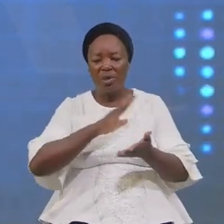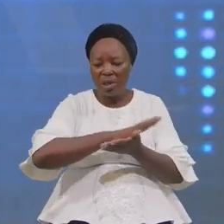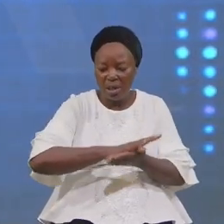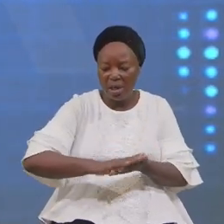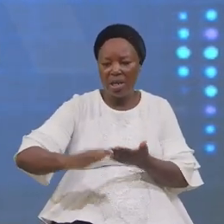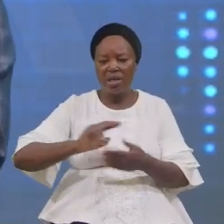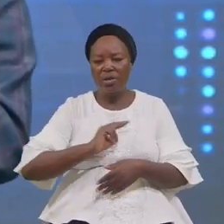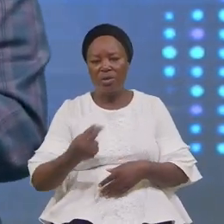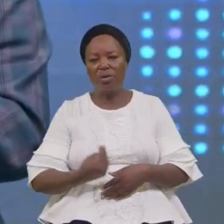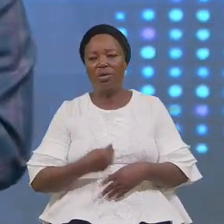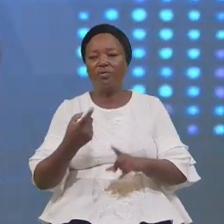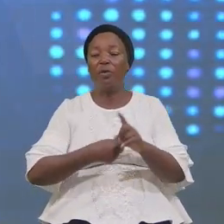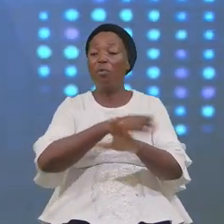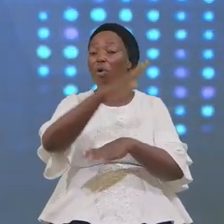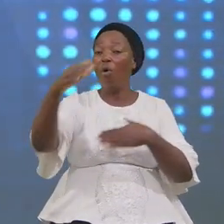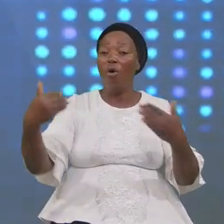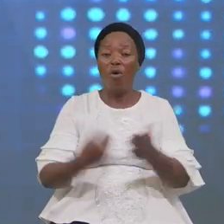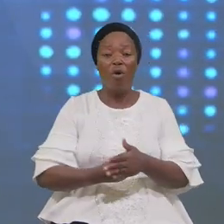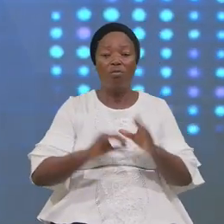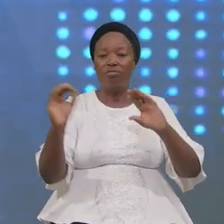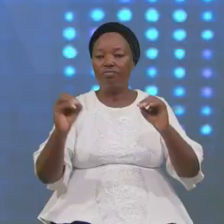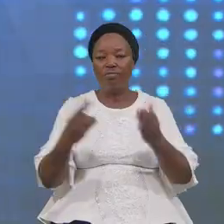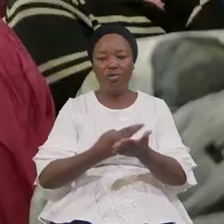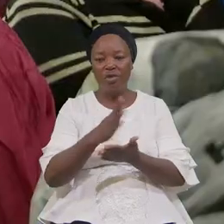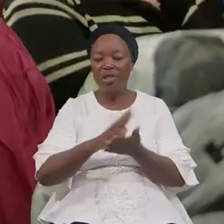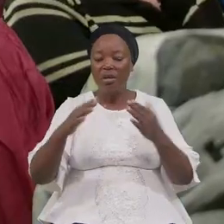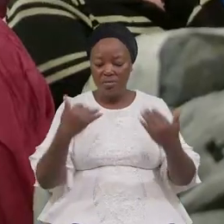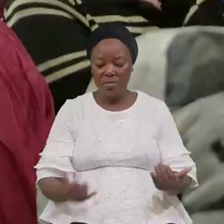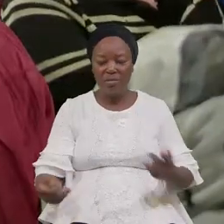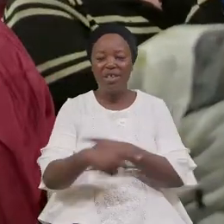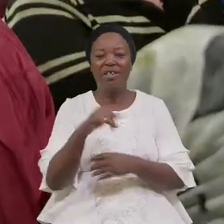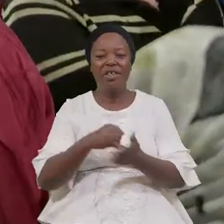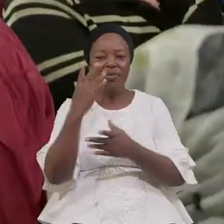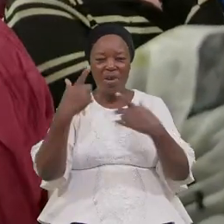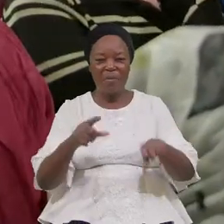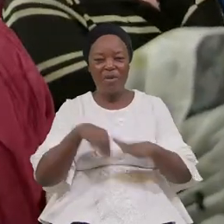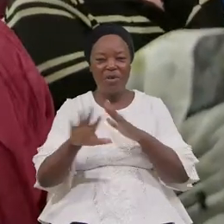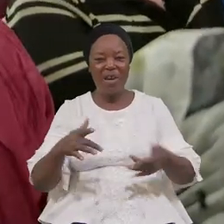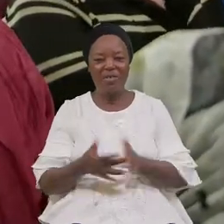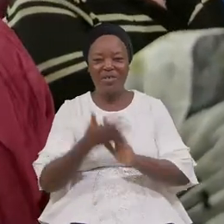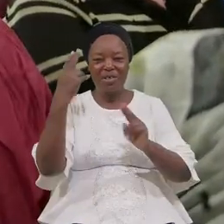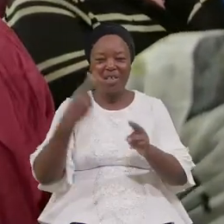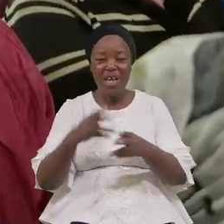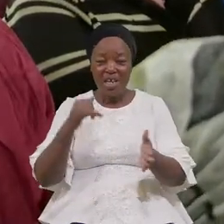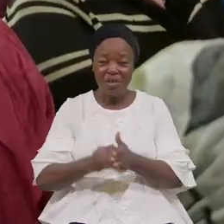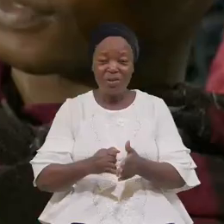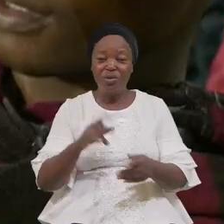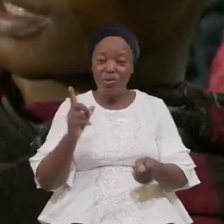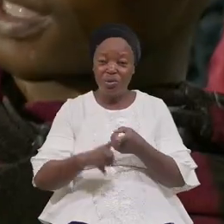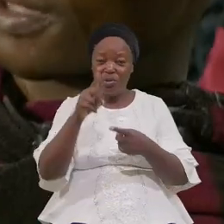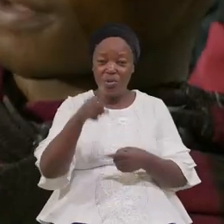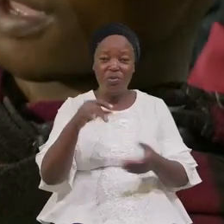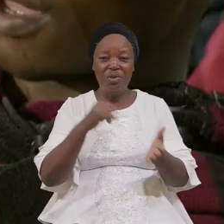all unrighteousness. Today it will happen. Amen. To you it will